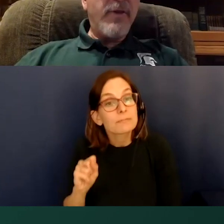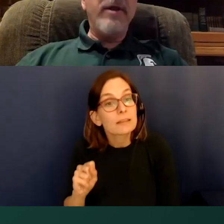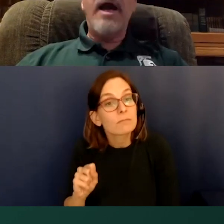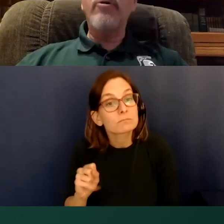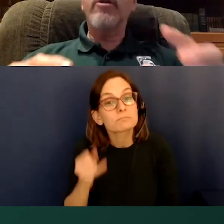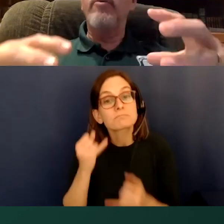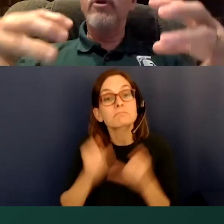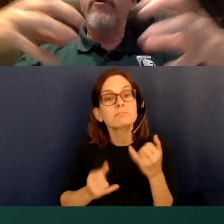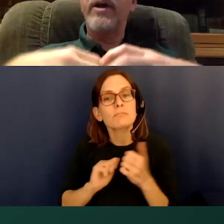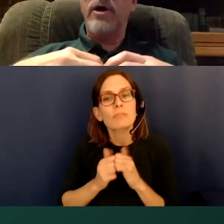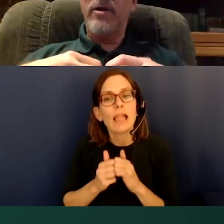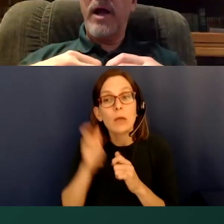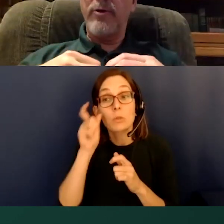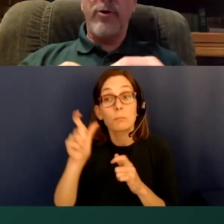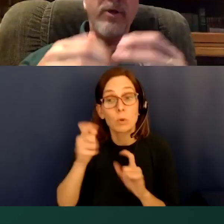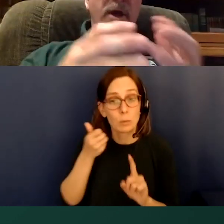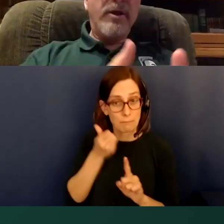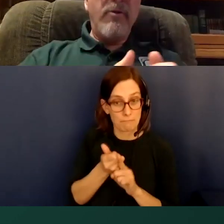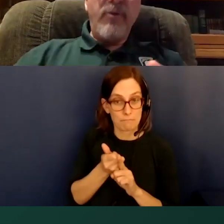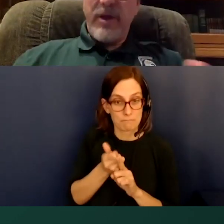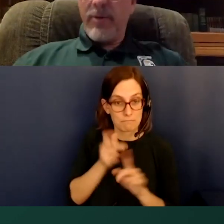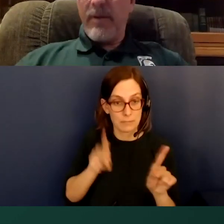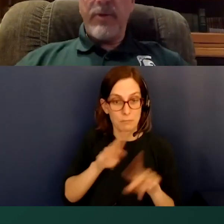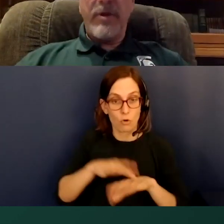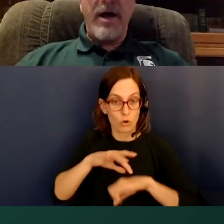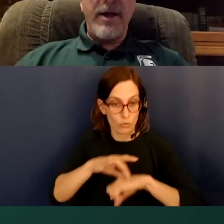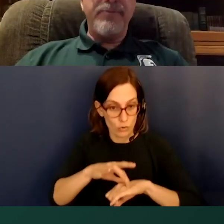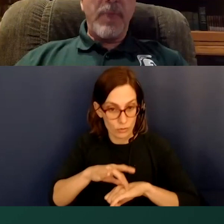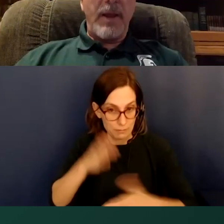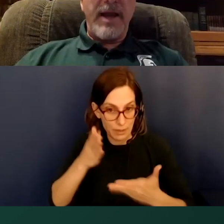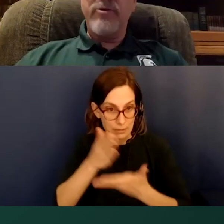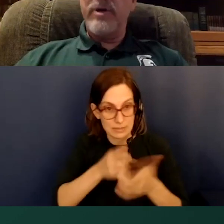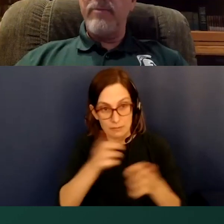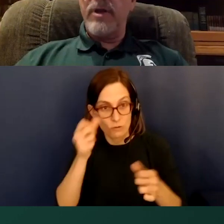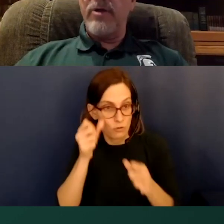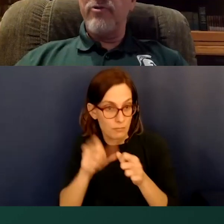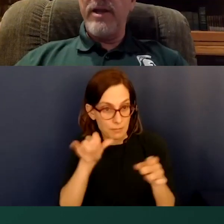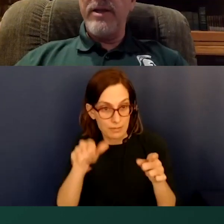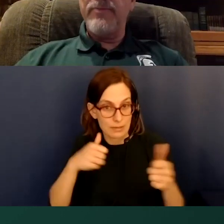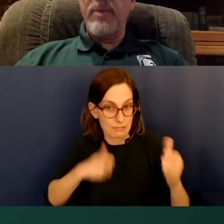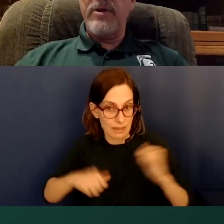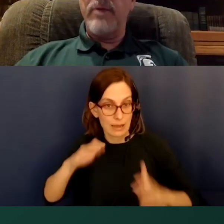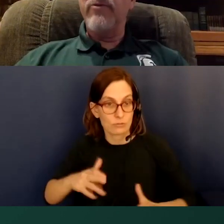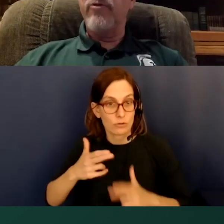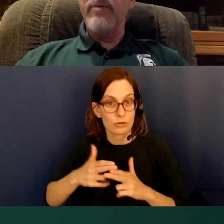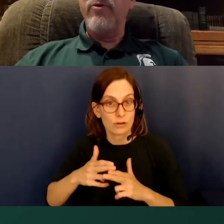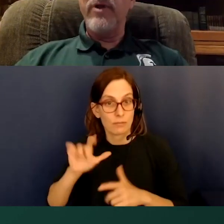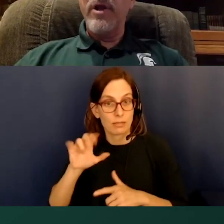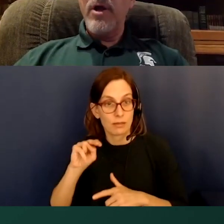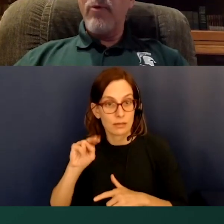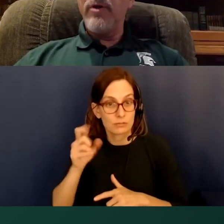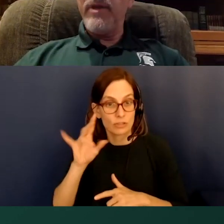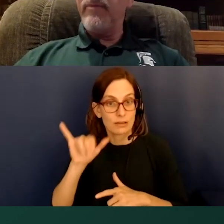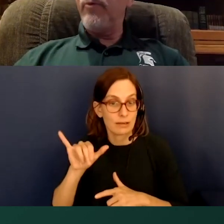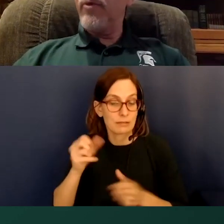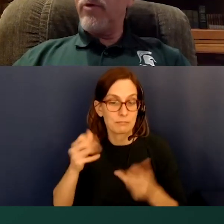last thing is, how does the moon affect us on Earth? Some of you may remember this guy, an actor named Lon Chaney, made a number of great movies